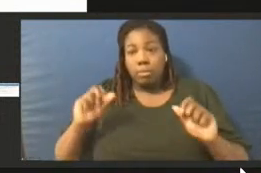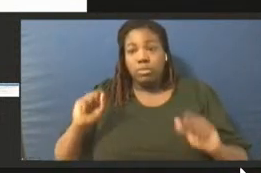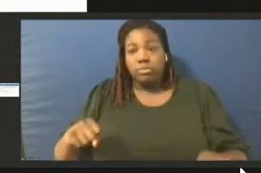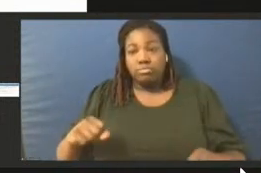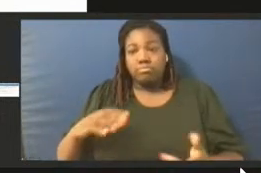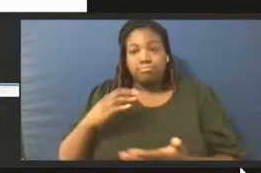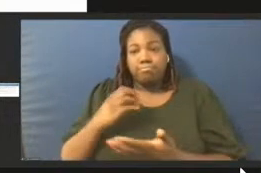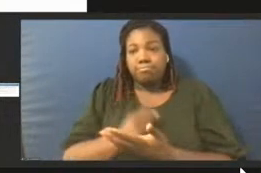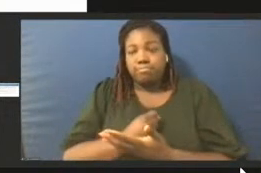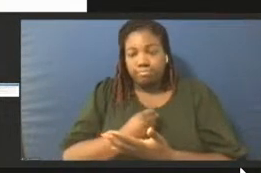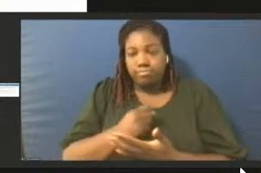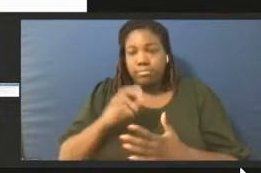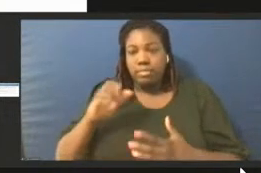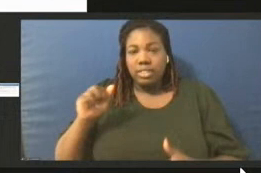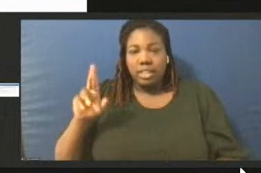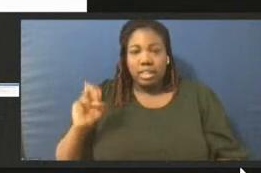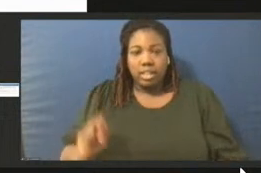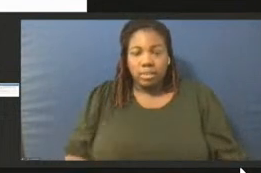to care.